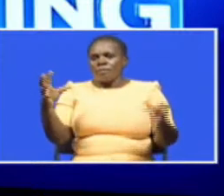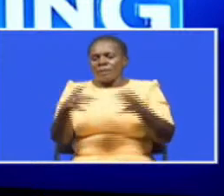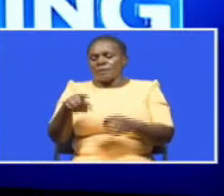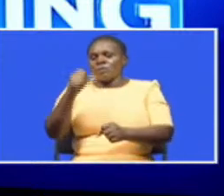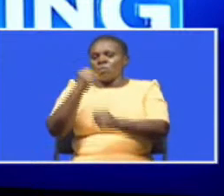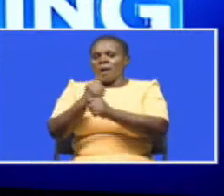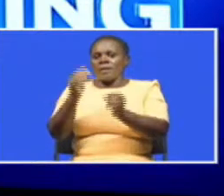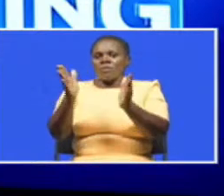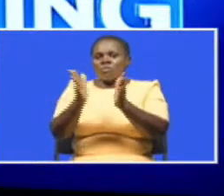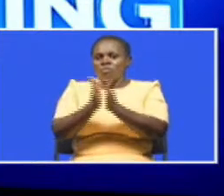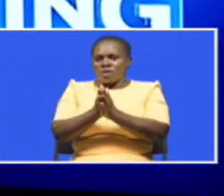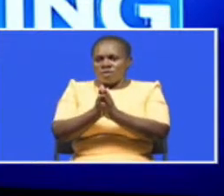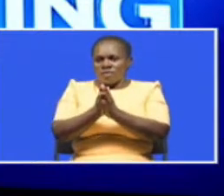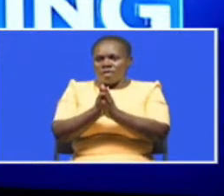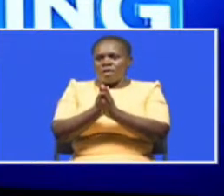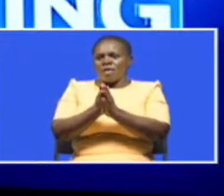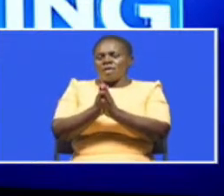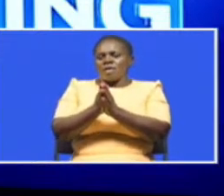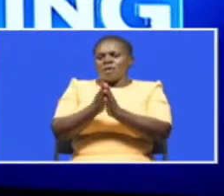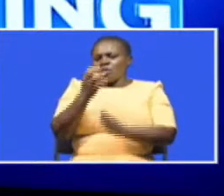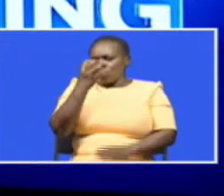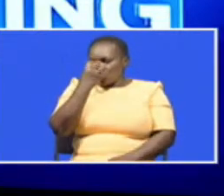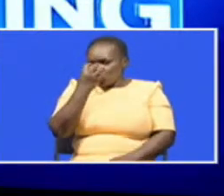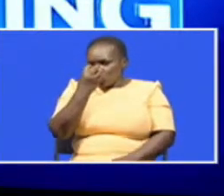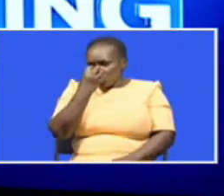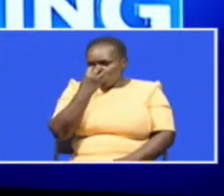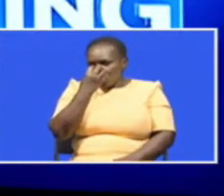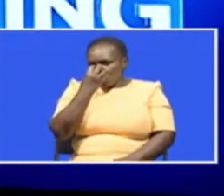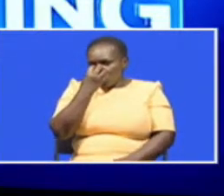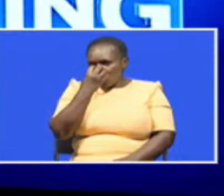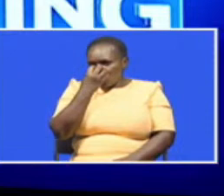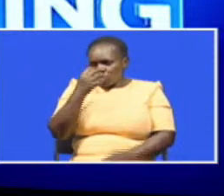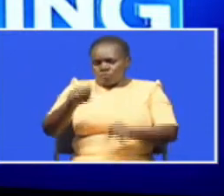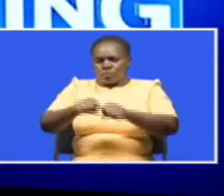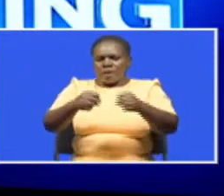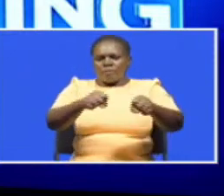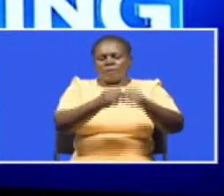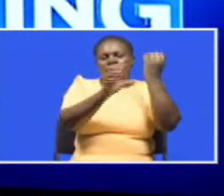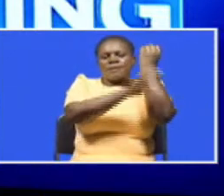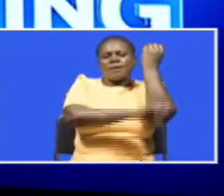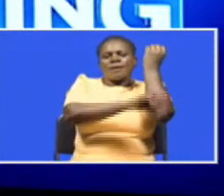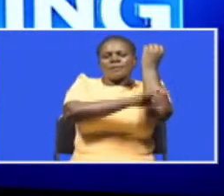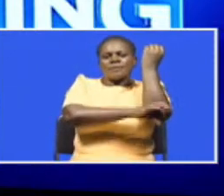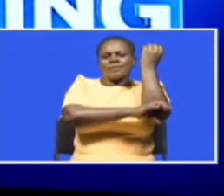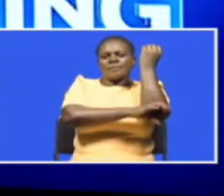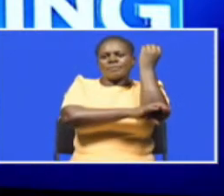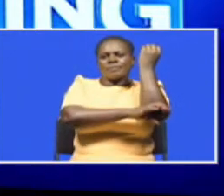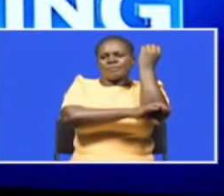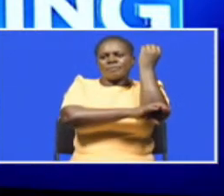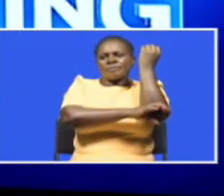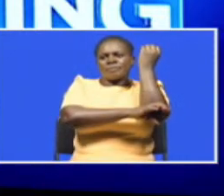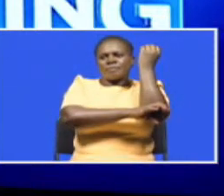it was working in cahoots with Deputy President William Ruto to destabilize the country.